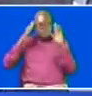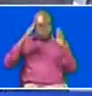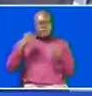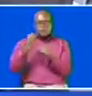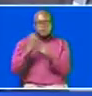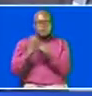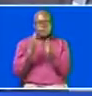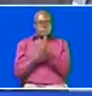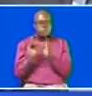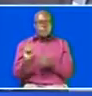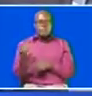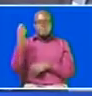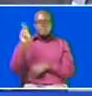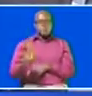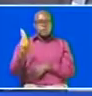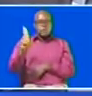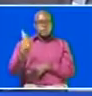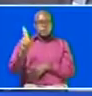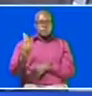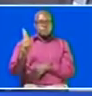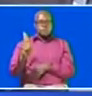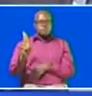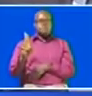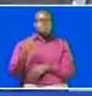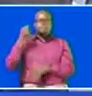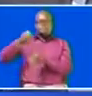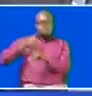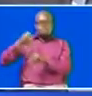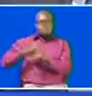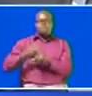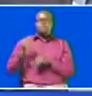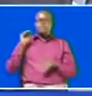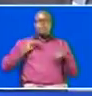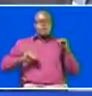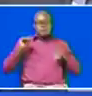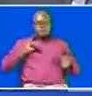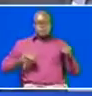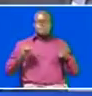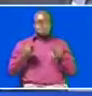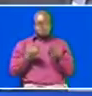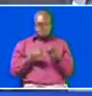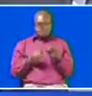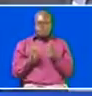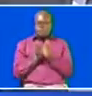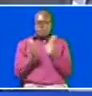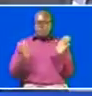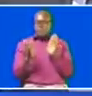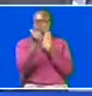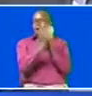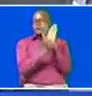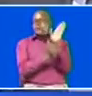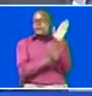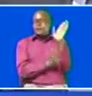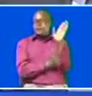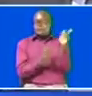President Uhuru Kenyatta in his fight against corruption, as well as his broad agenda